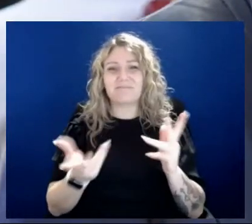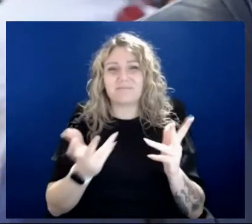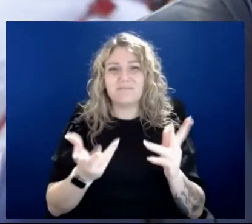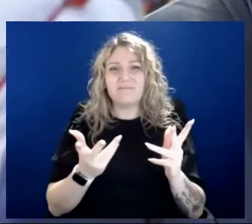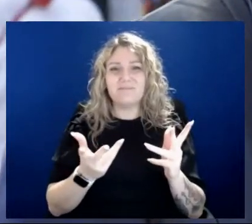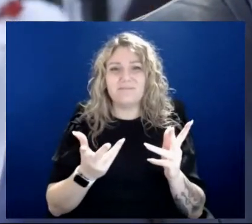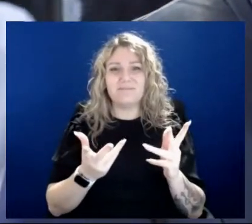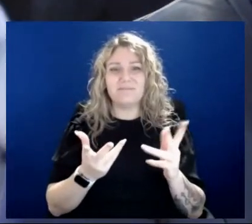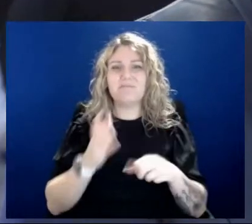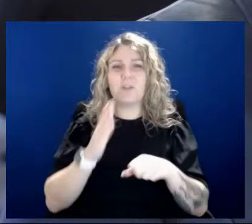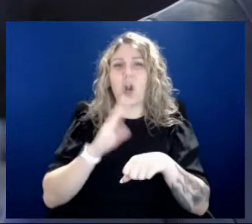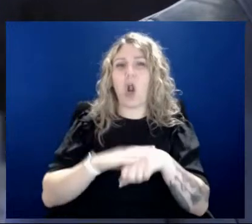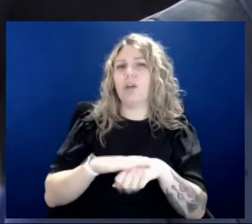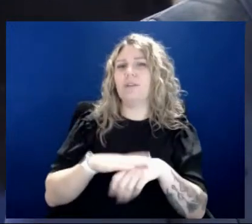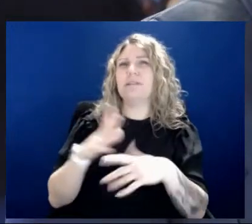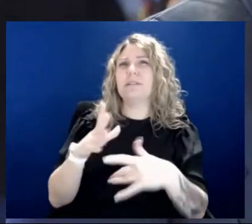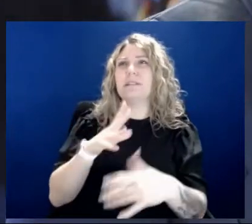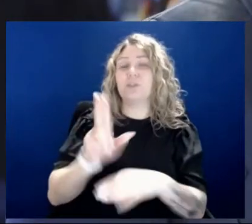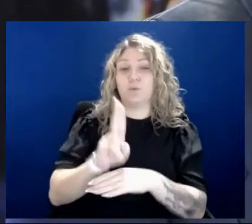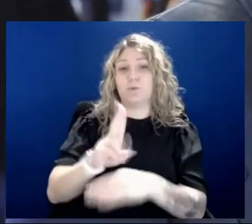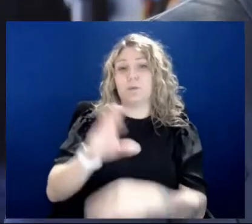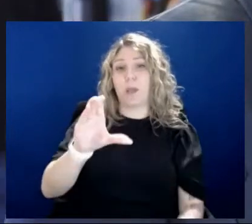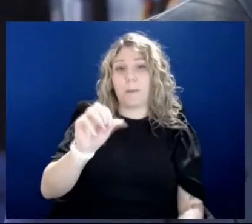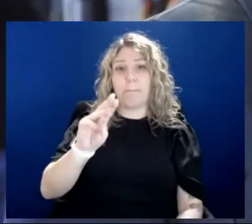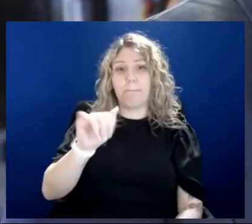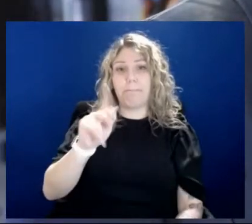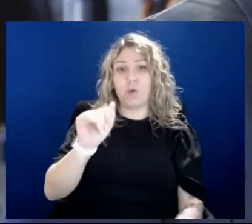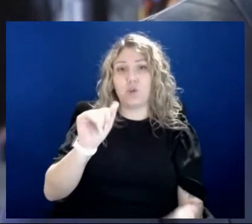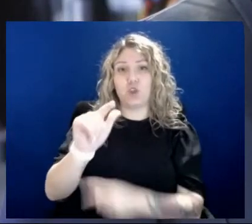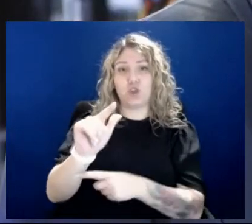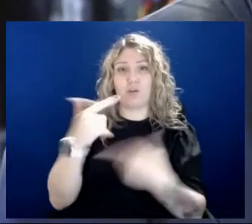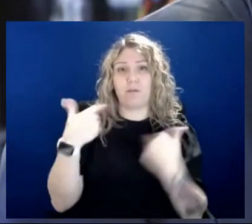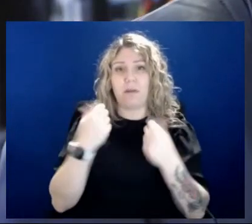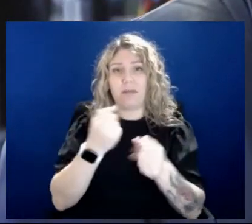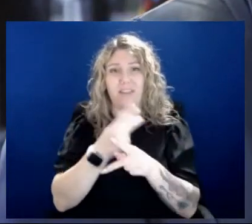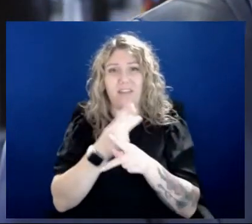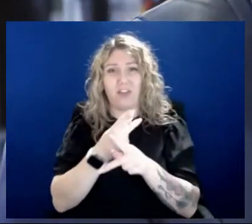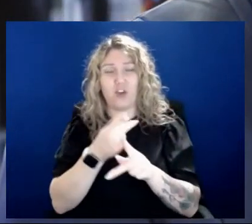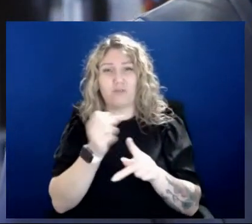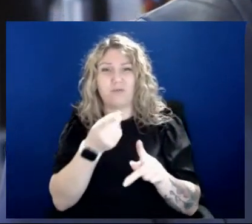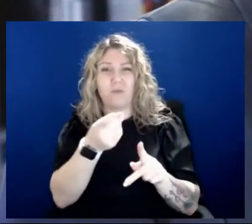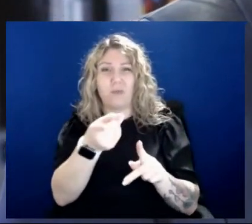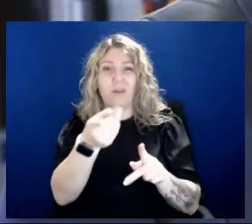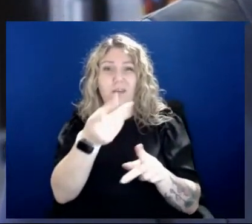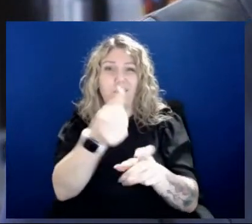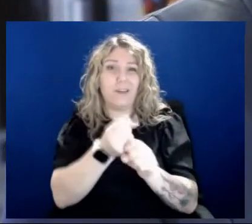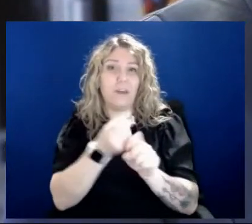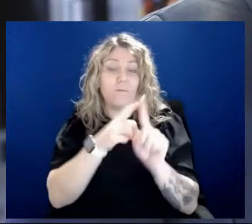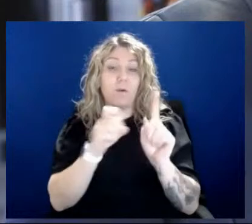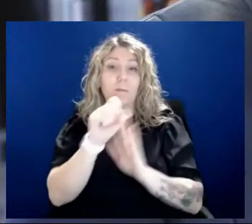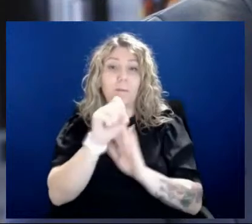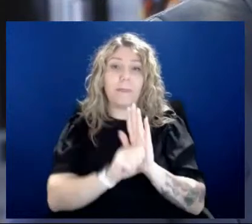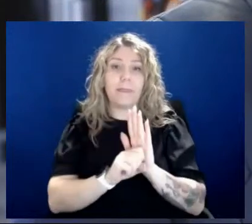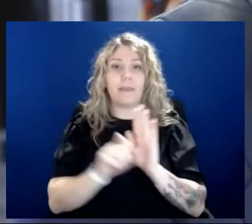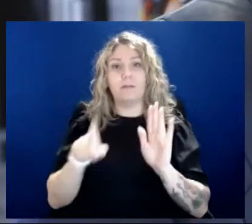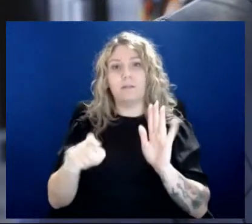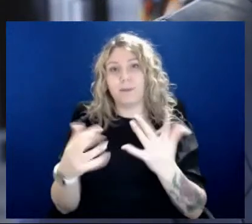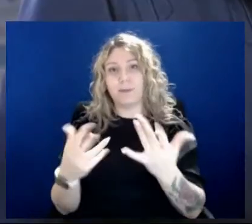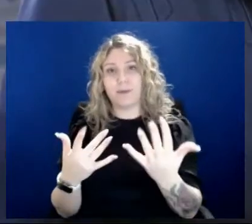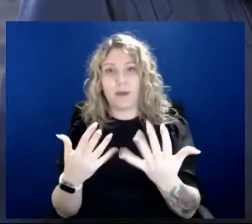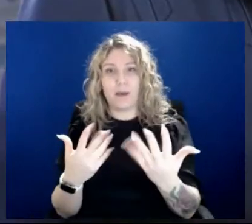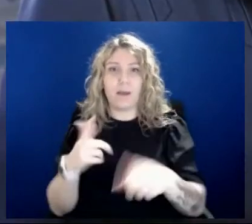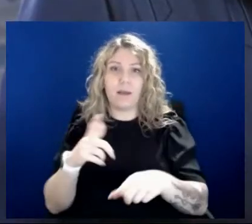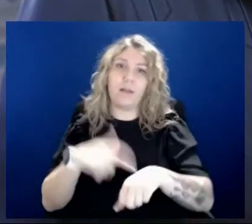health care, and so the care that they get from the state, they have to wait a long time for an